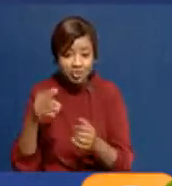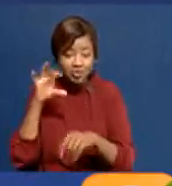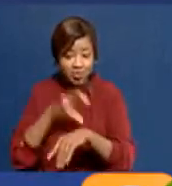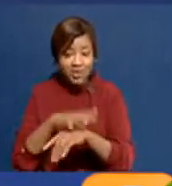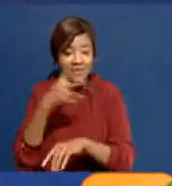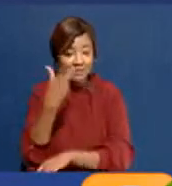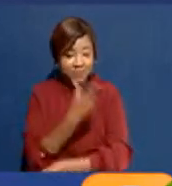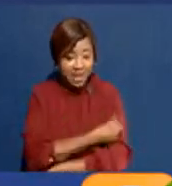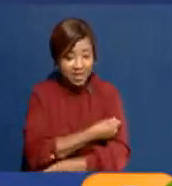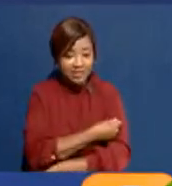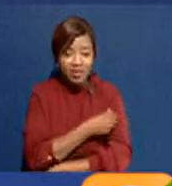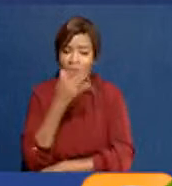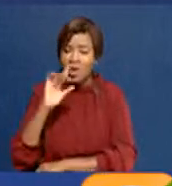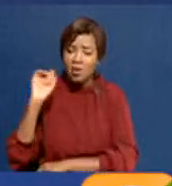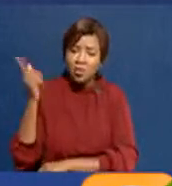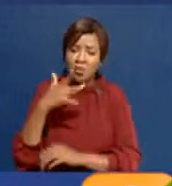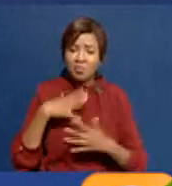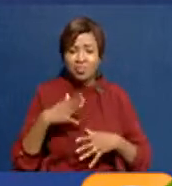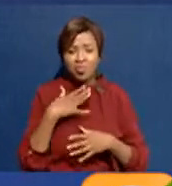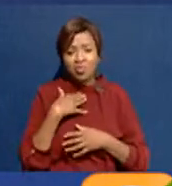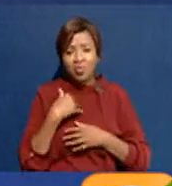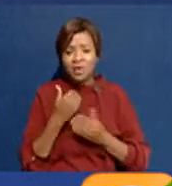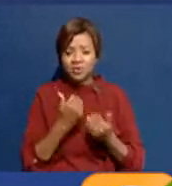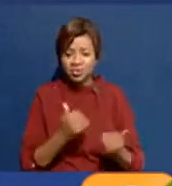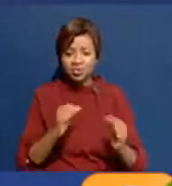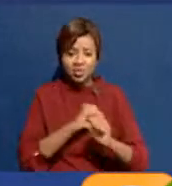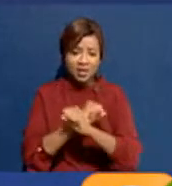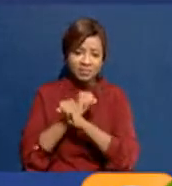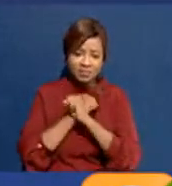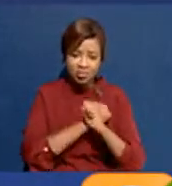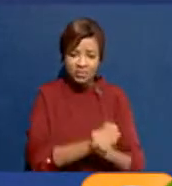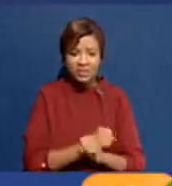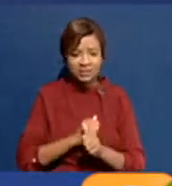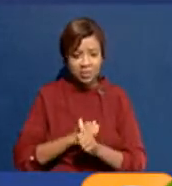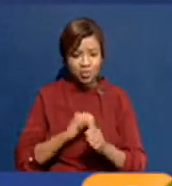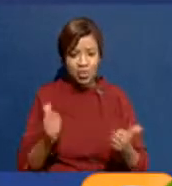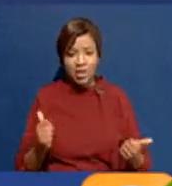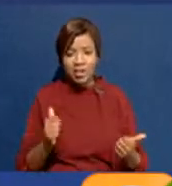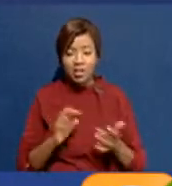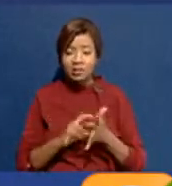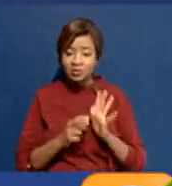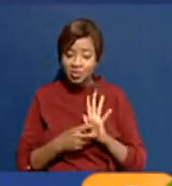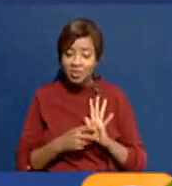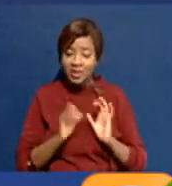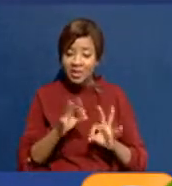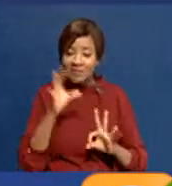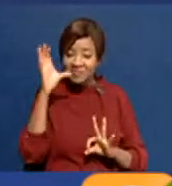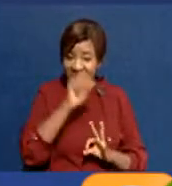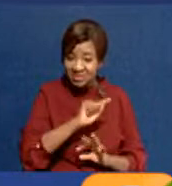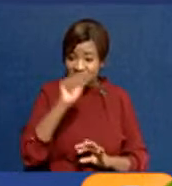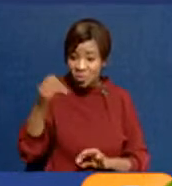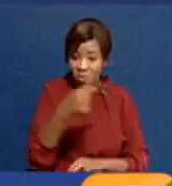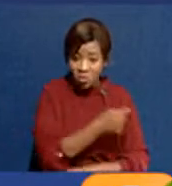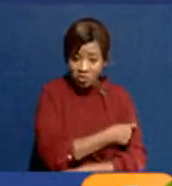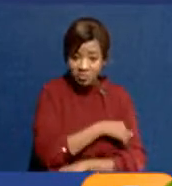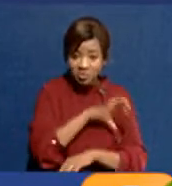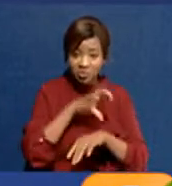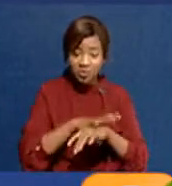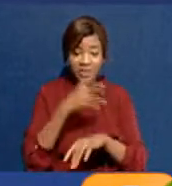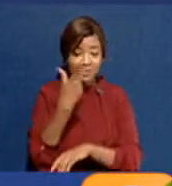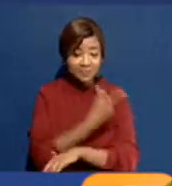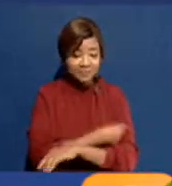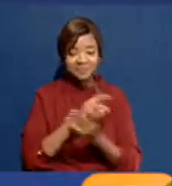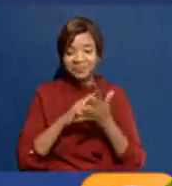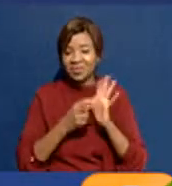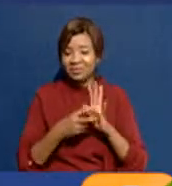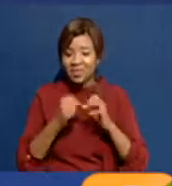benefits, because we all want our children to be the top and not the tail, then it means it is really, really difficult. I'm privileged